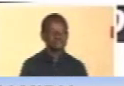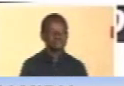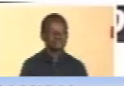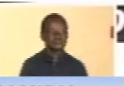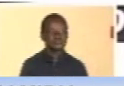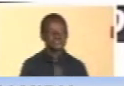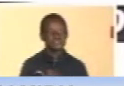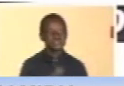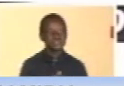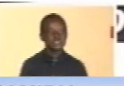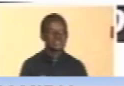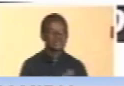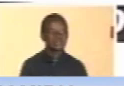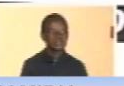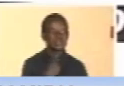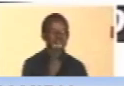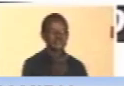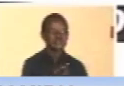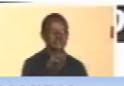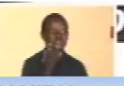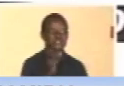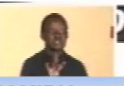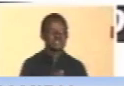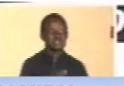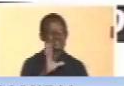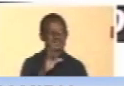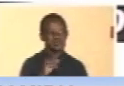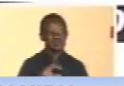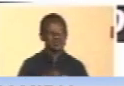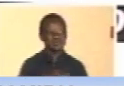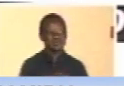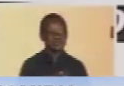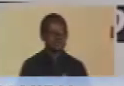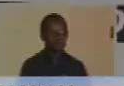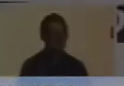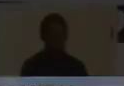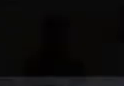COVID-related deaths are 28. Bringing the total to 126.